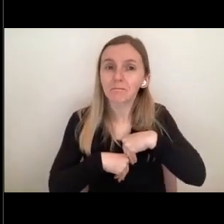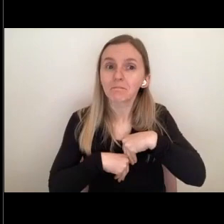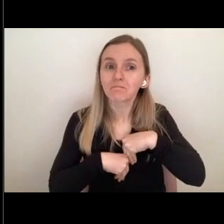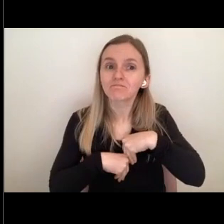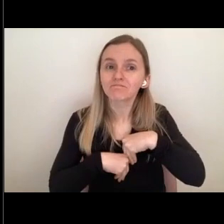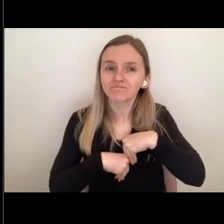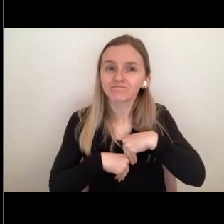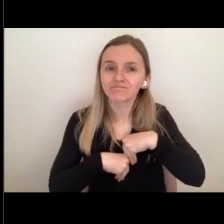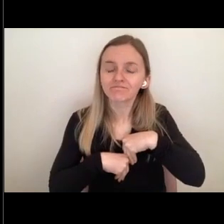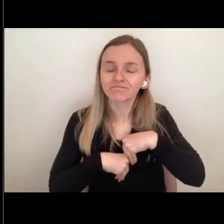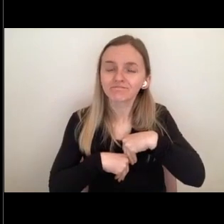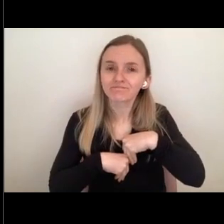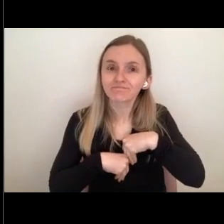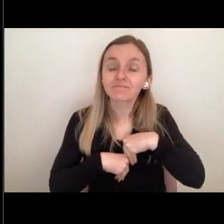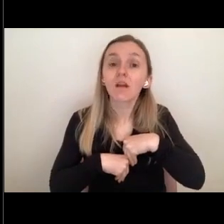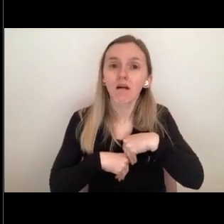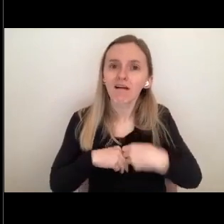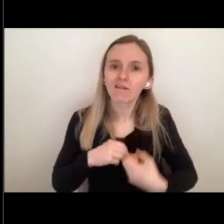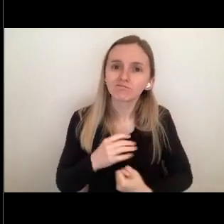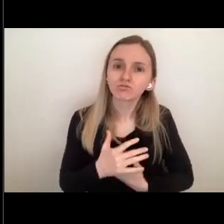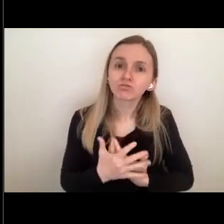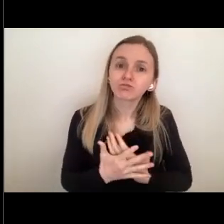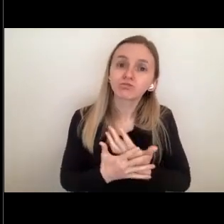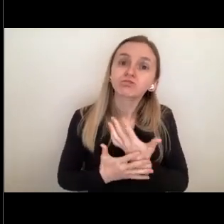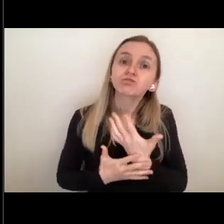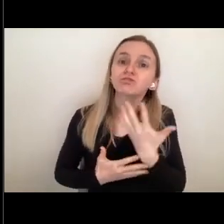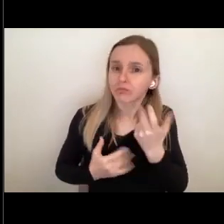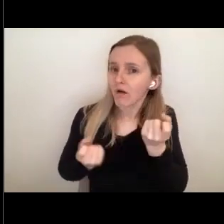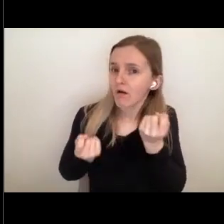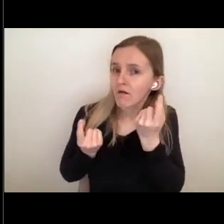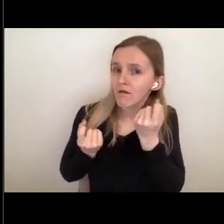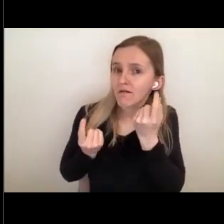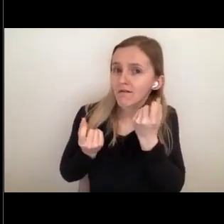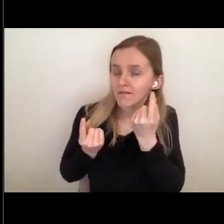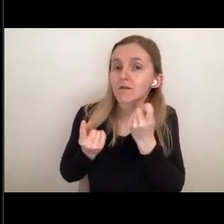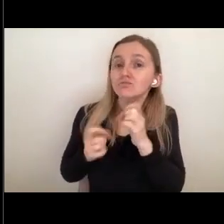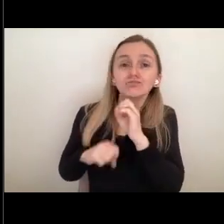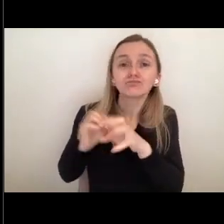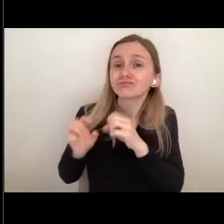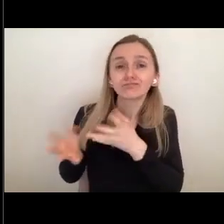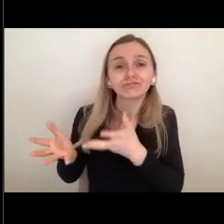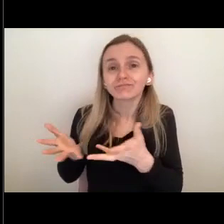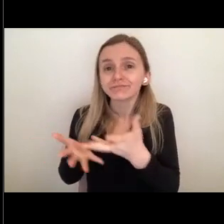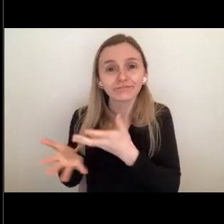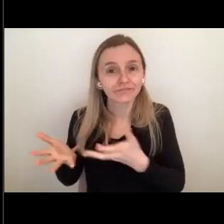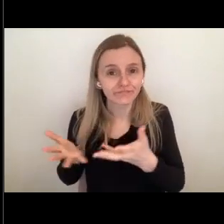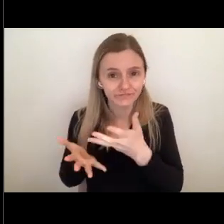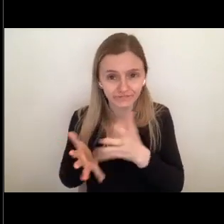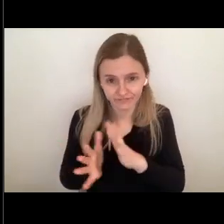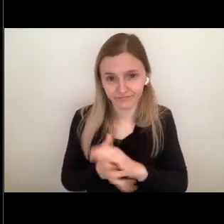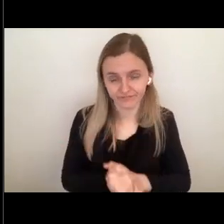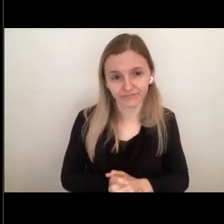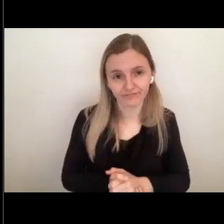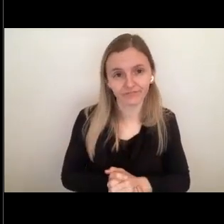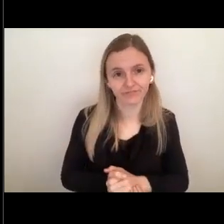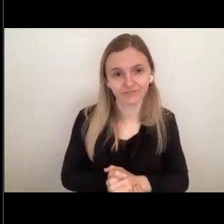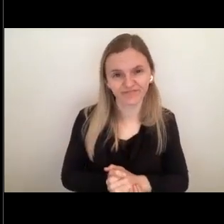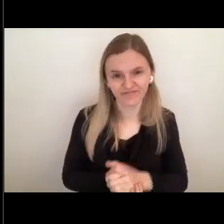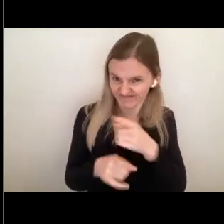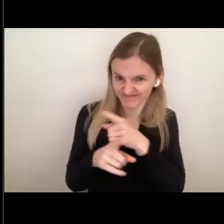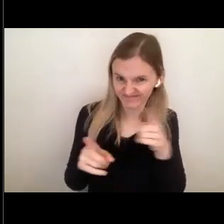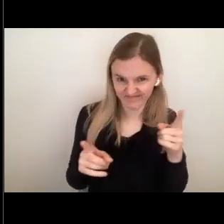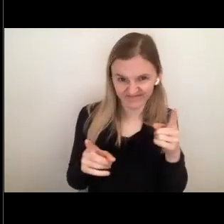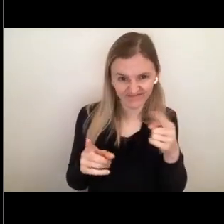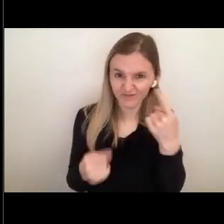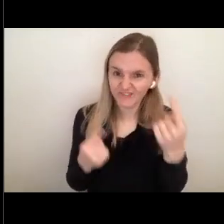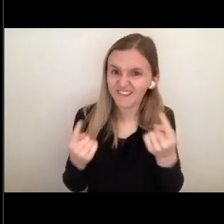ourselves, and we're developing that. We're developing our understanding through that. I think we probably all had it when